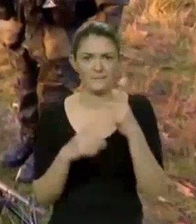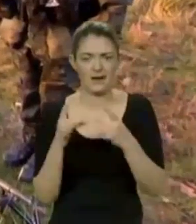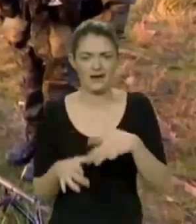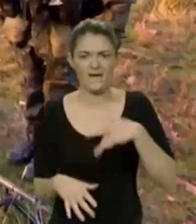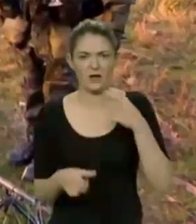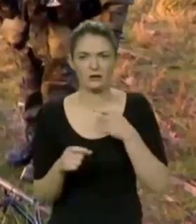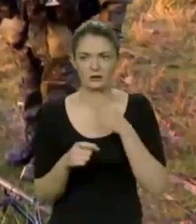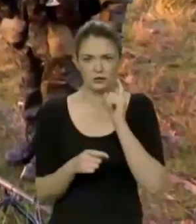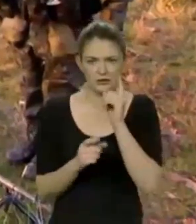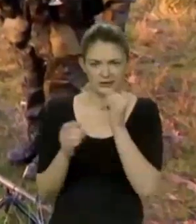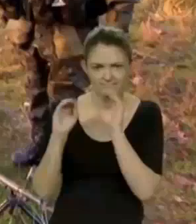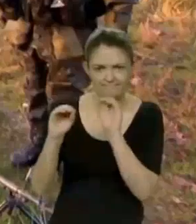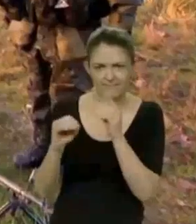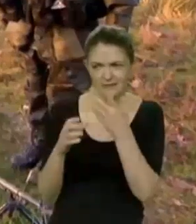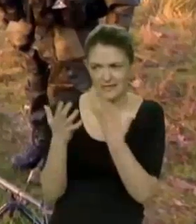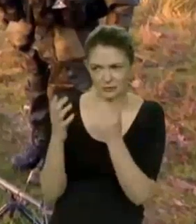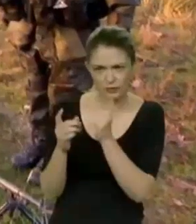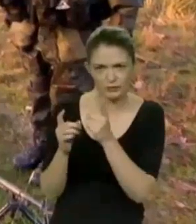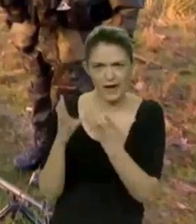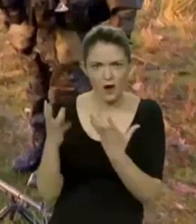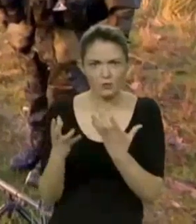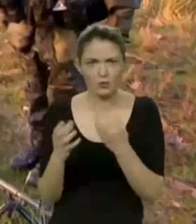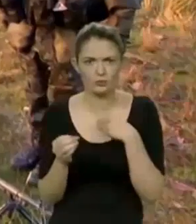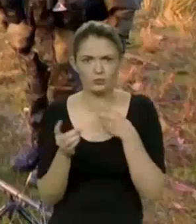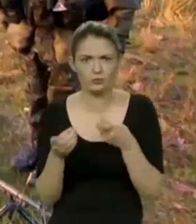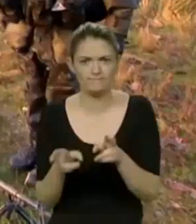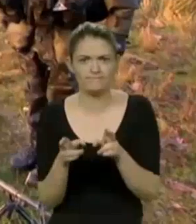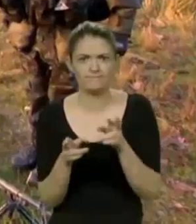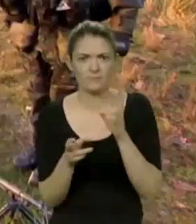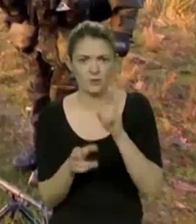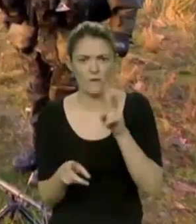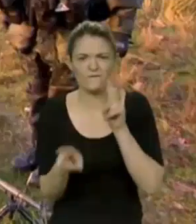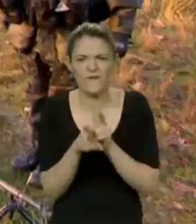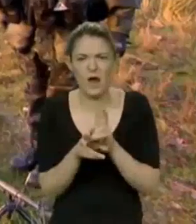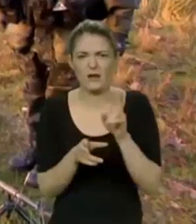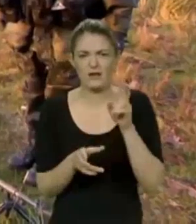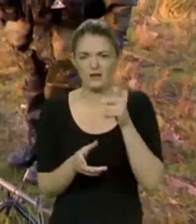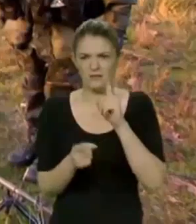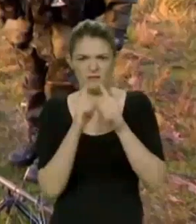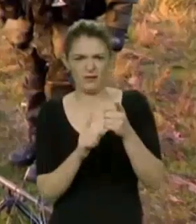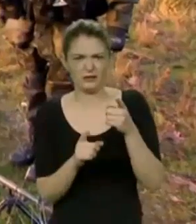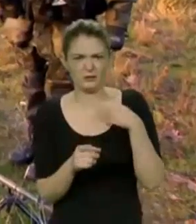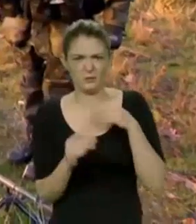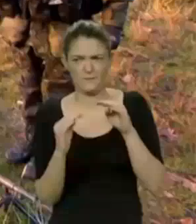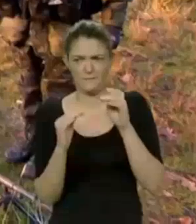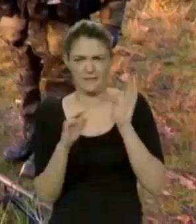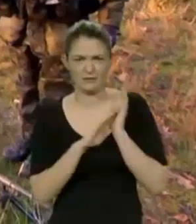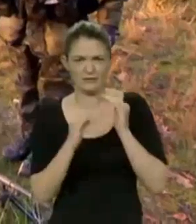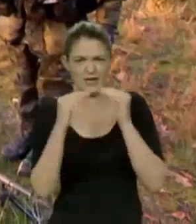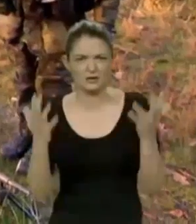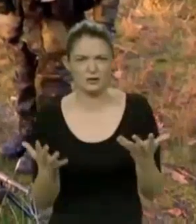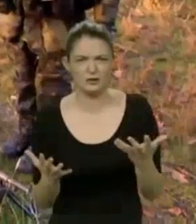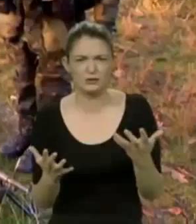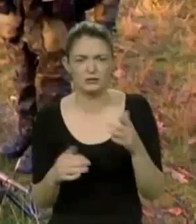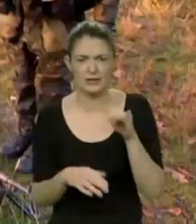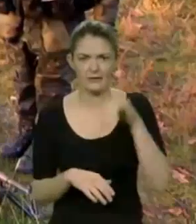to teach you. In the ways that she knows how to teach you, and which are quite fucking phenomenal by military standards. Yes, Sergeant. Yeah? Yes, Sergeant. So tell you